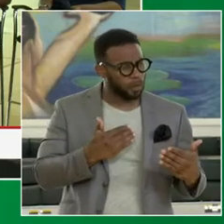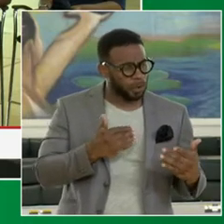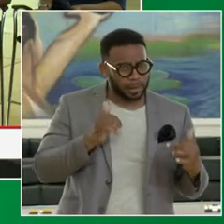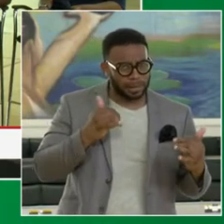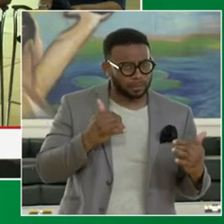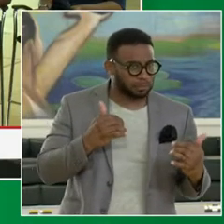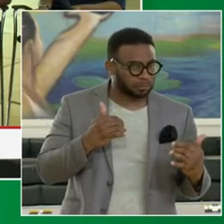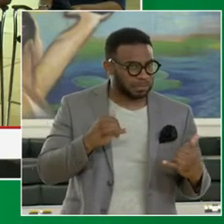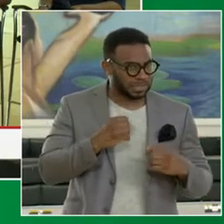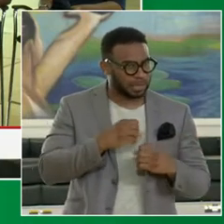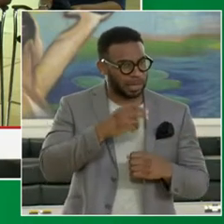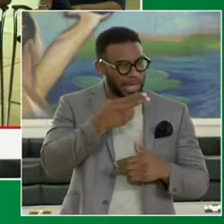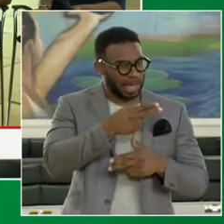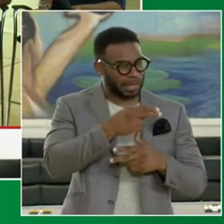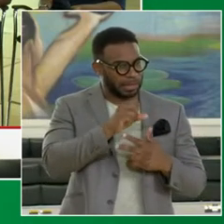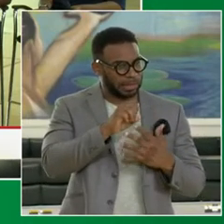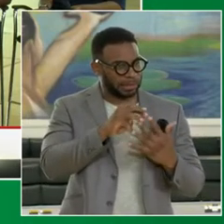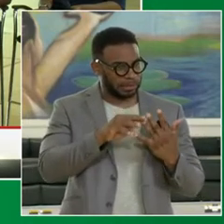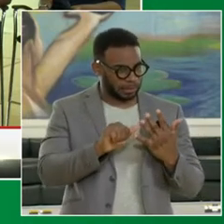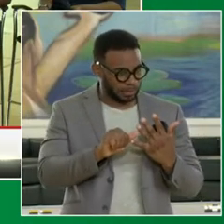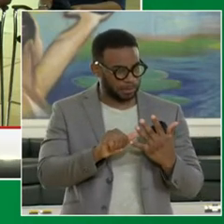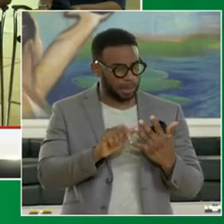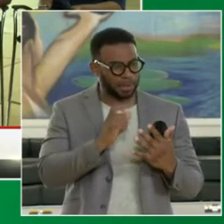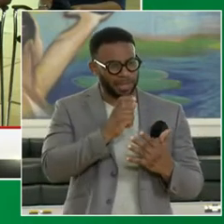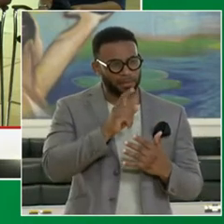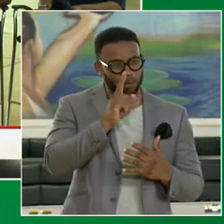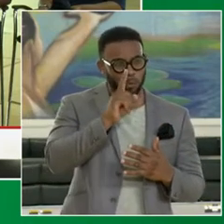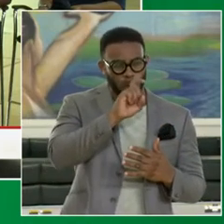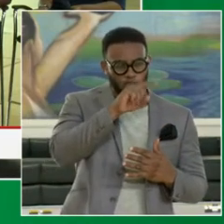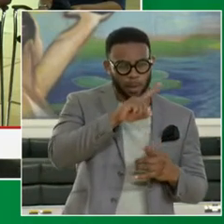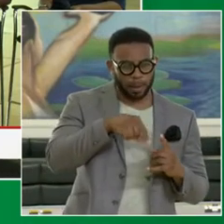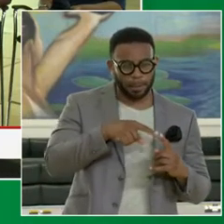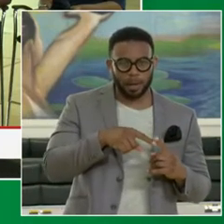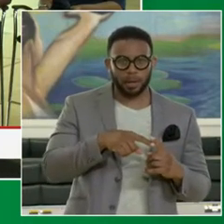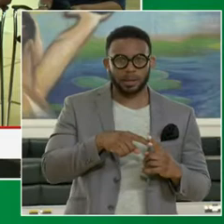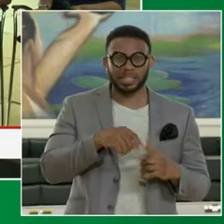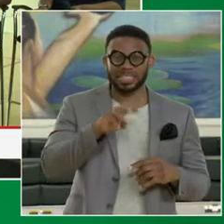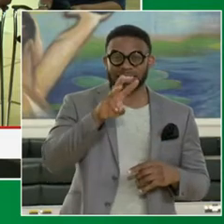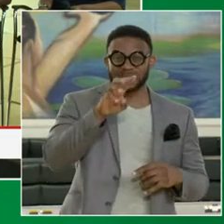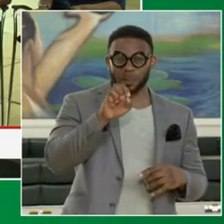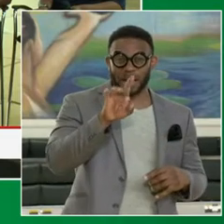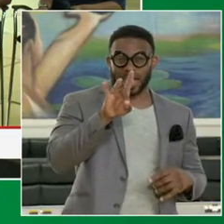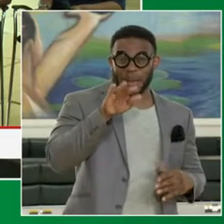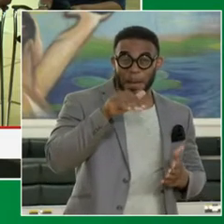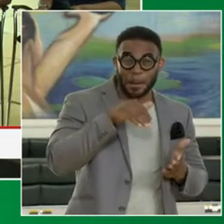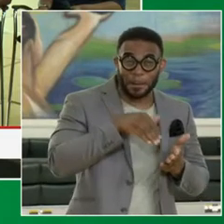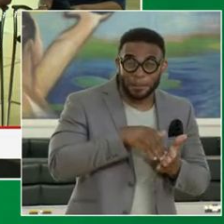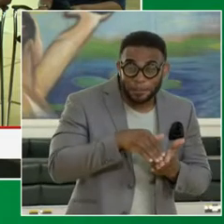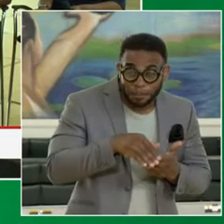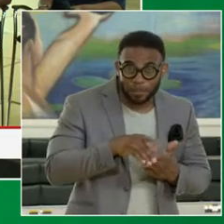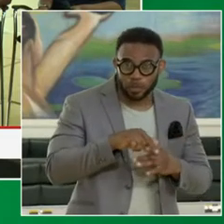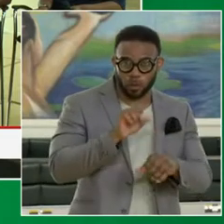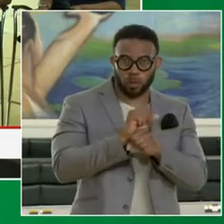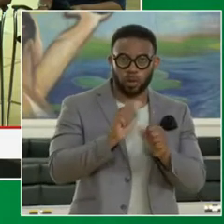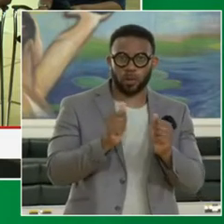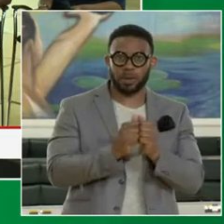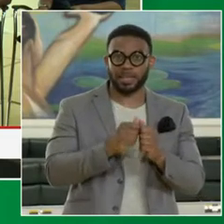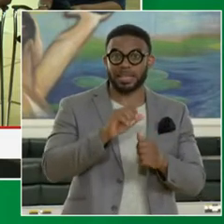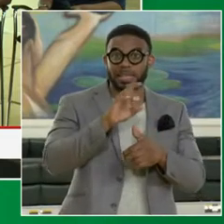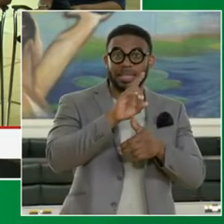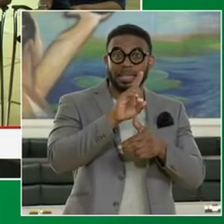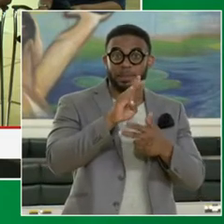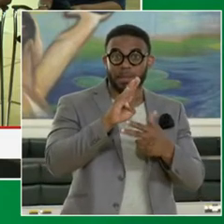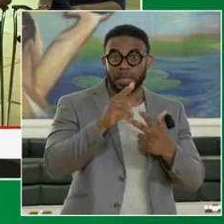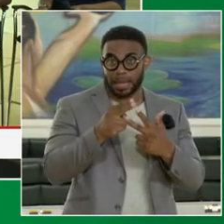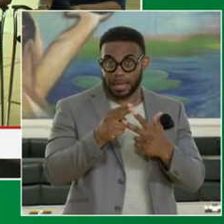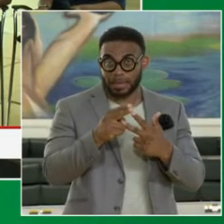this, you were at HCMA, then DPW. So I'm going to give you this question about $6.8 million to work with DBH,